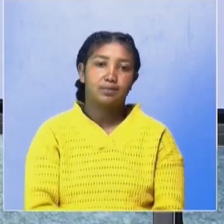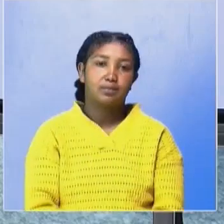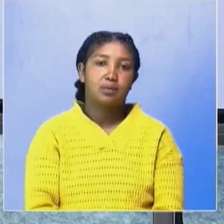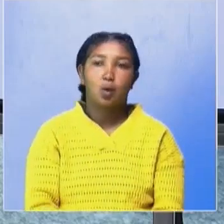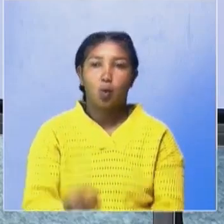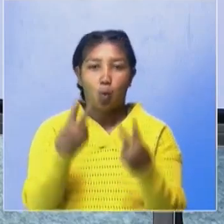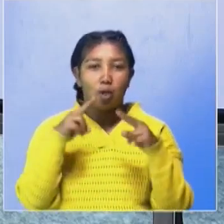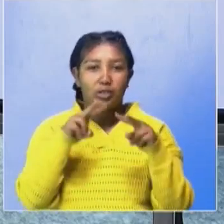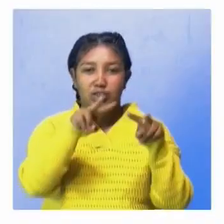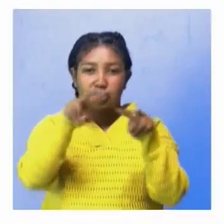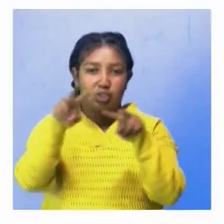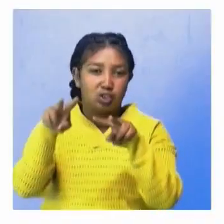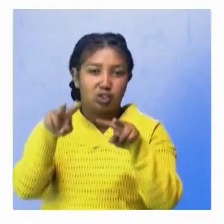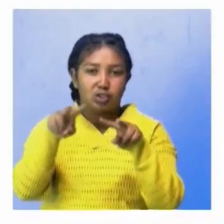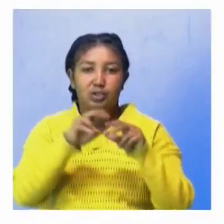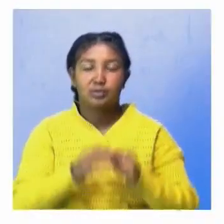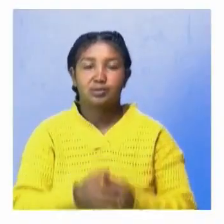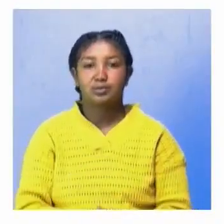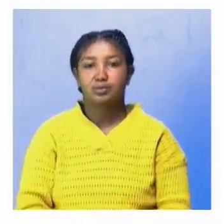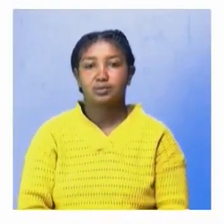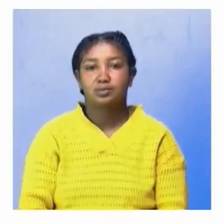watch.